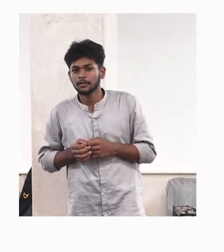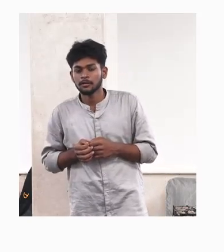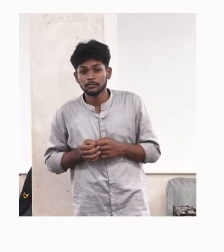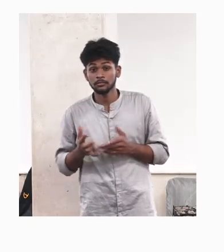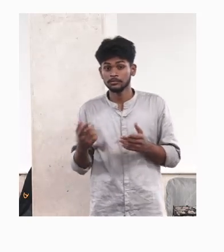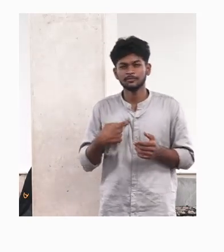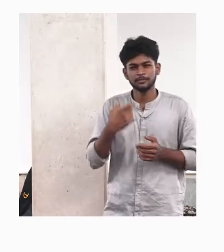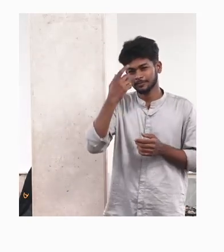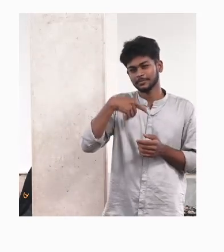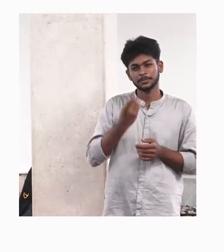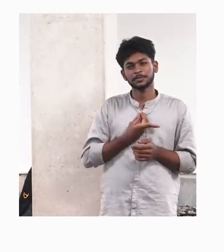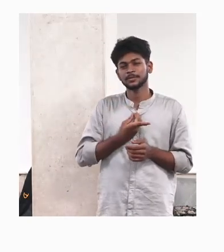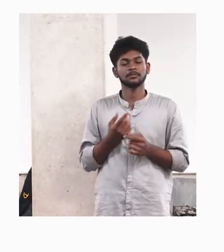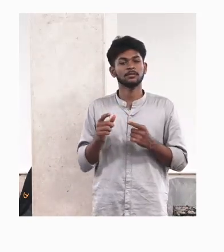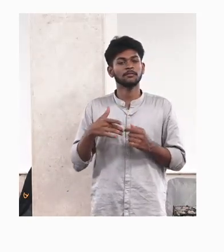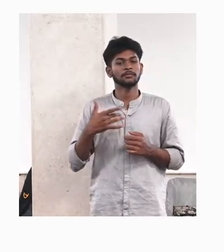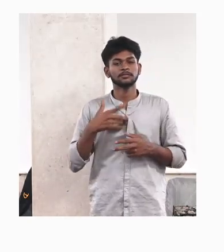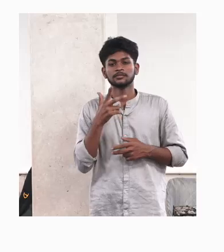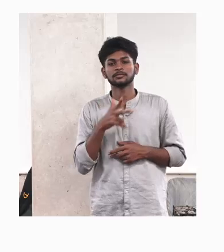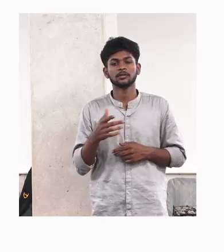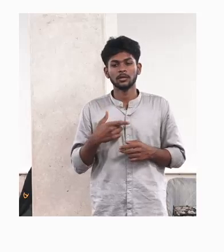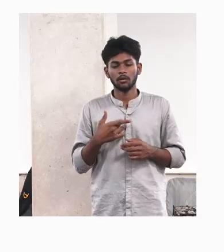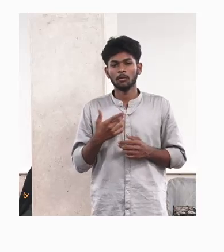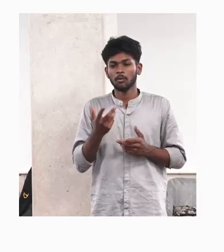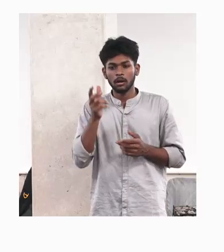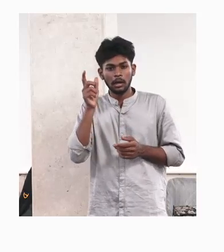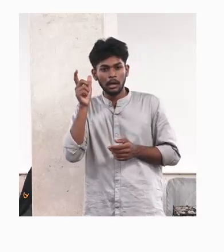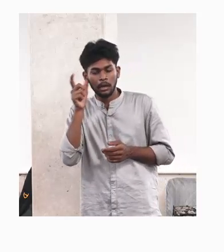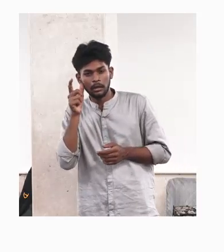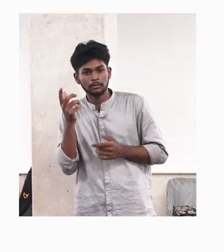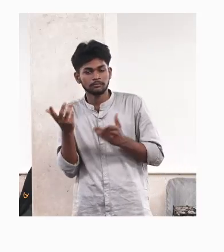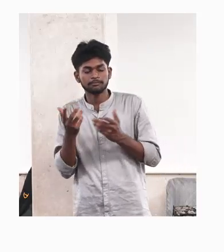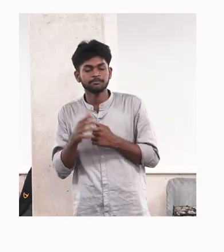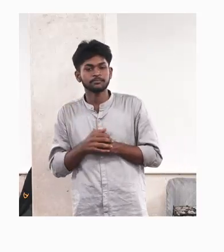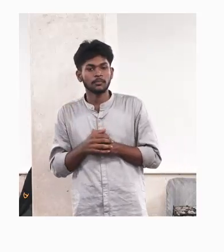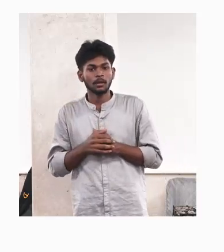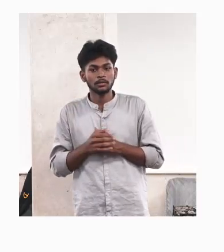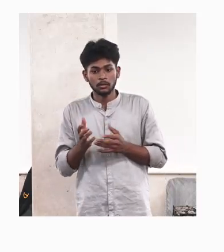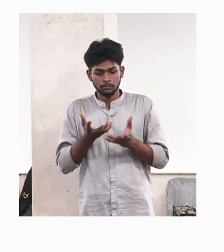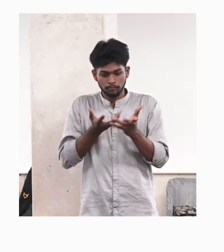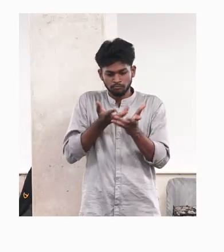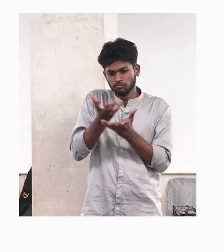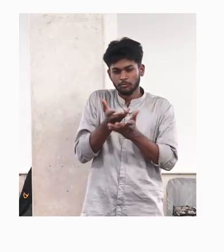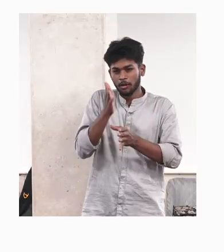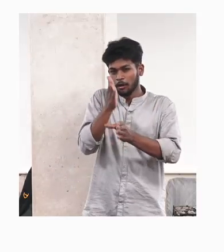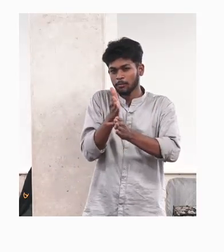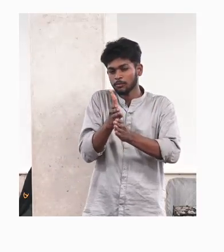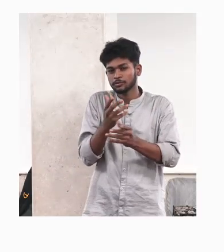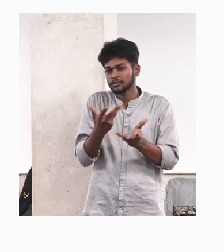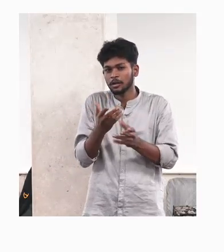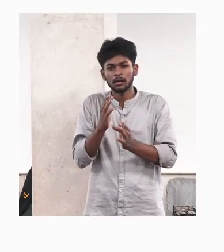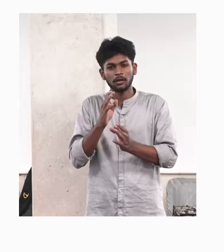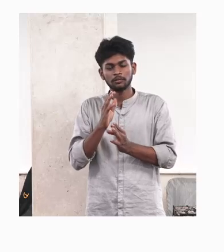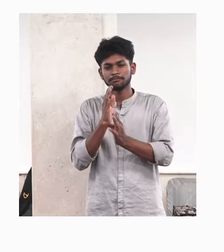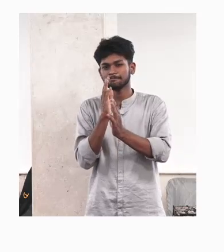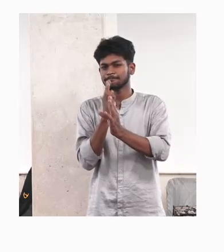for me, the initial thing, what you said and what we heard about, was that how this dialogic approach was used in